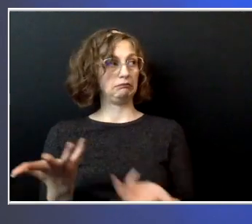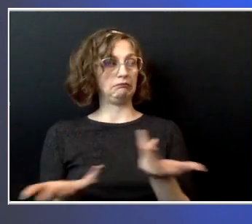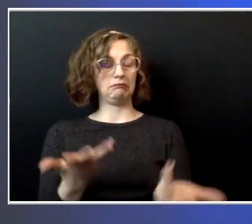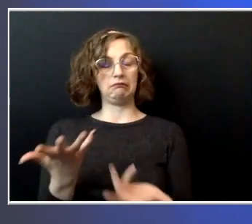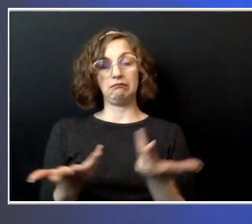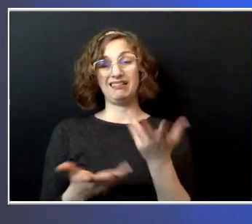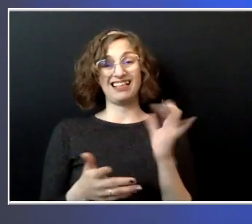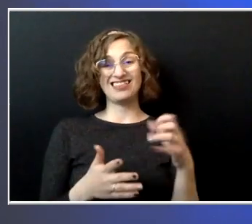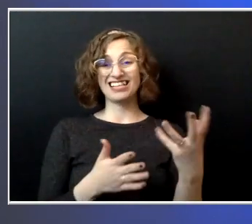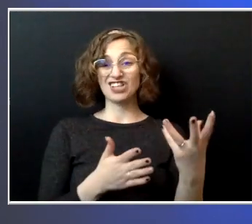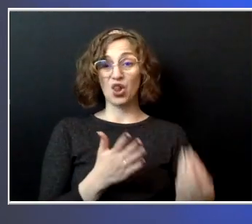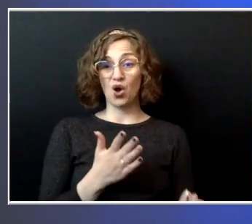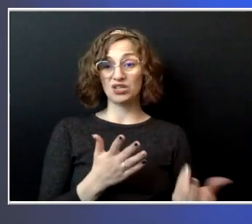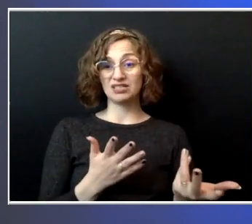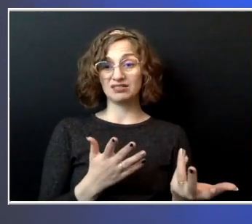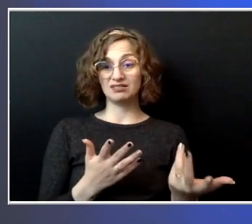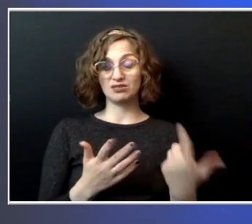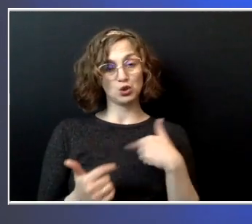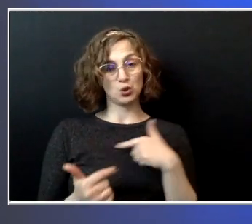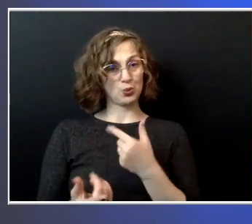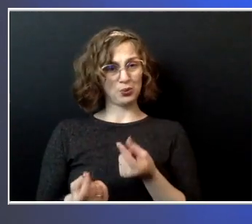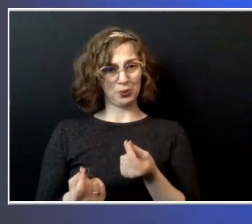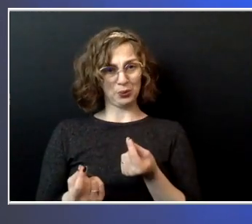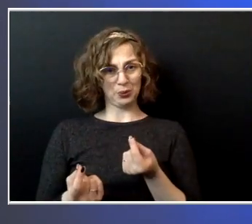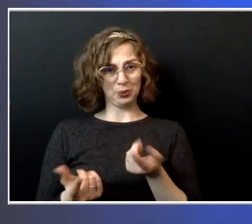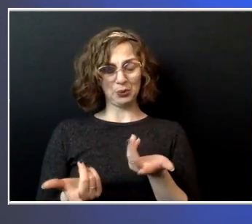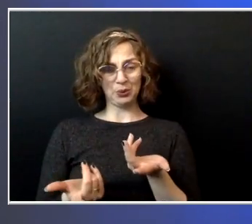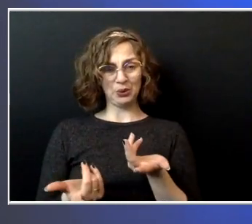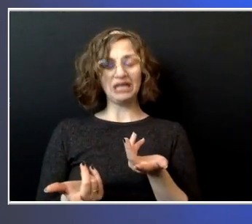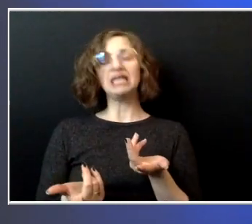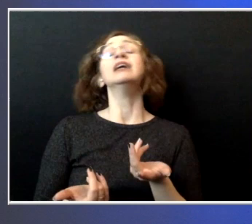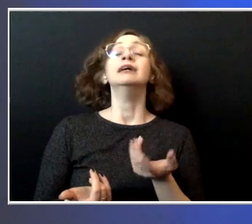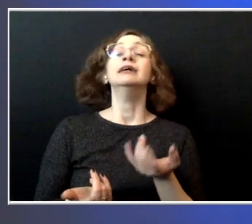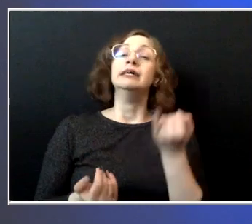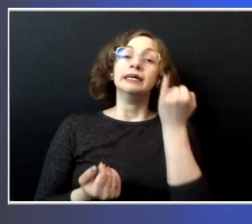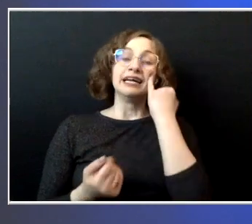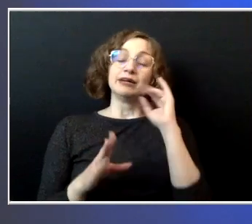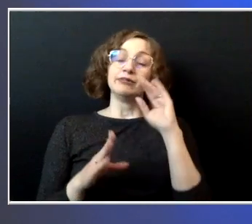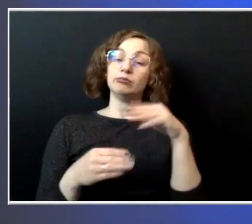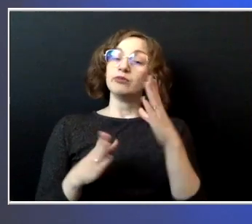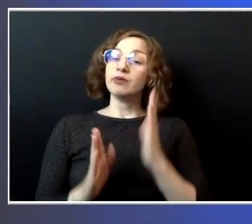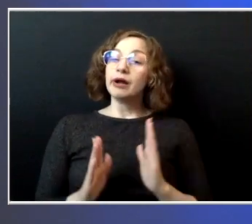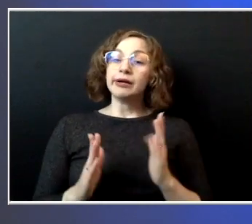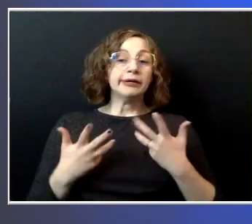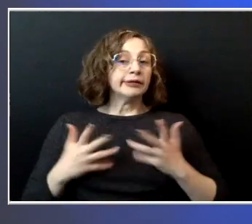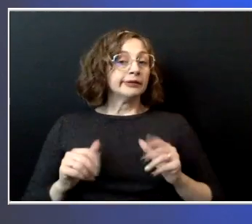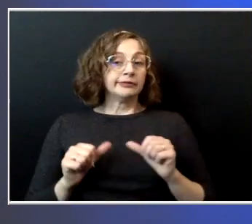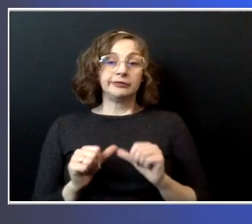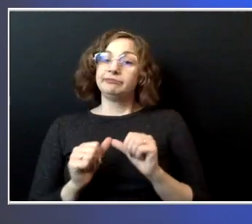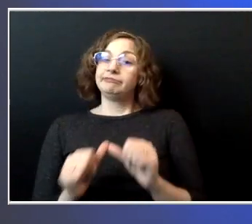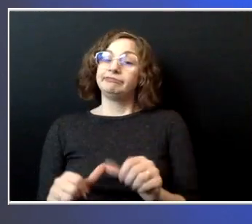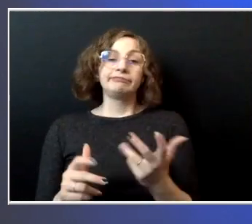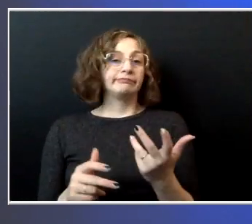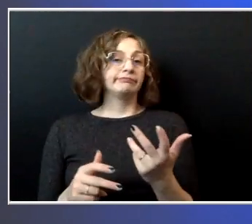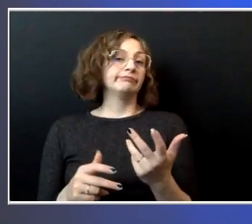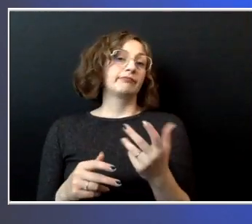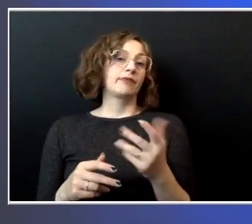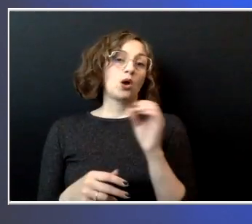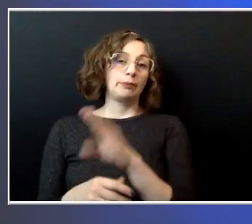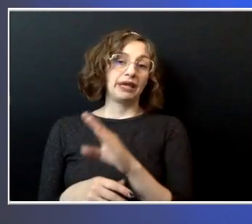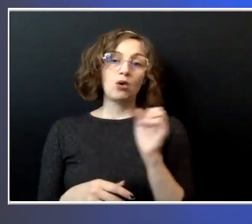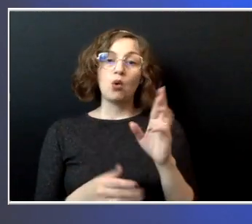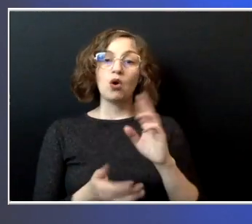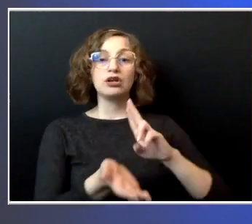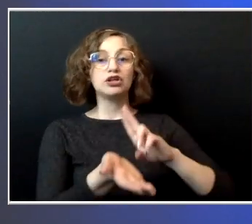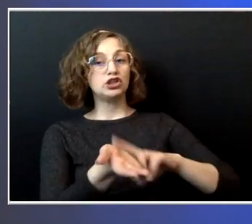we do? And if you have providers who aren't interested in continuing to deliver OB, or nursing staff that's not excited about continuing